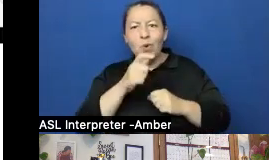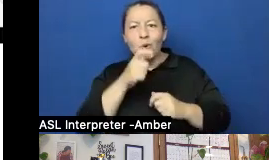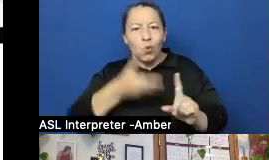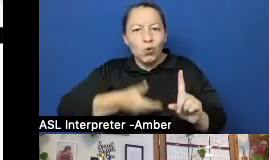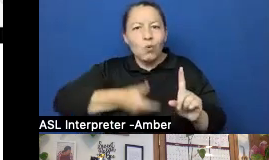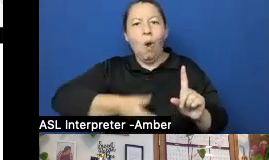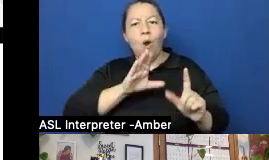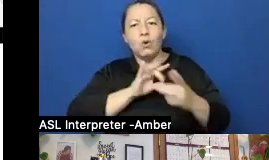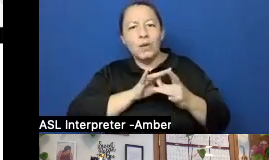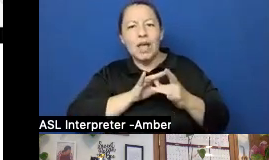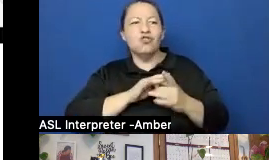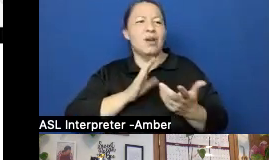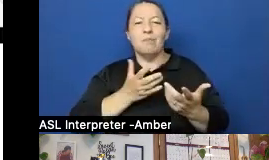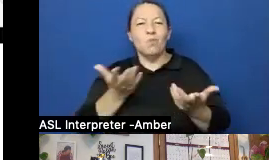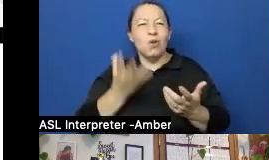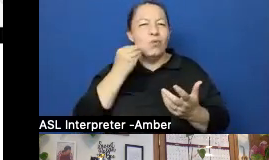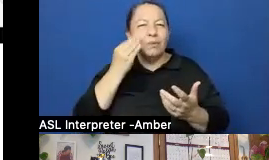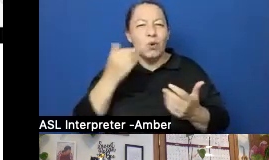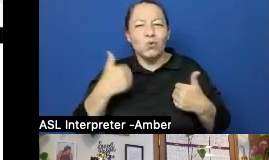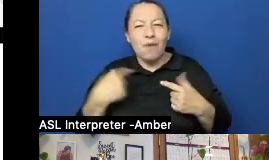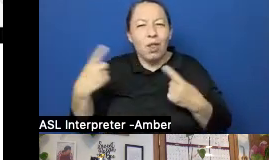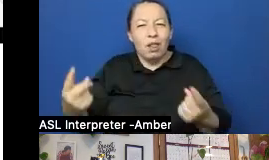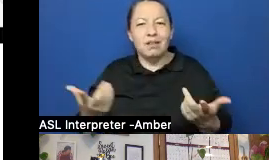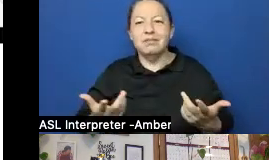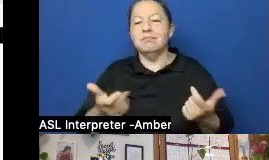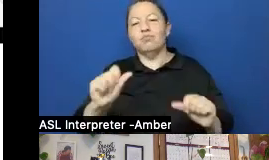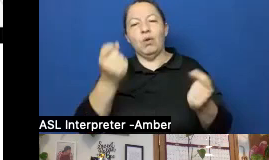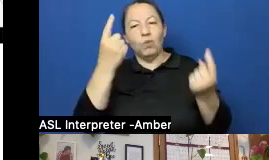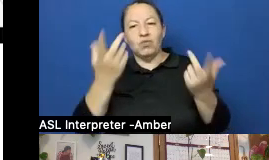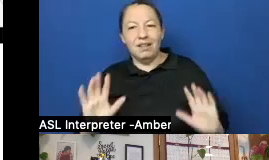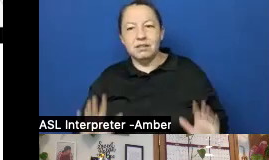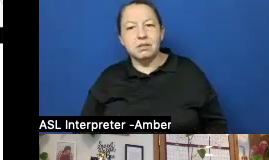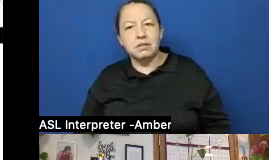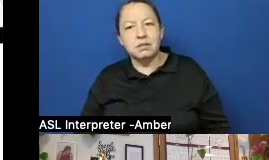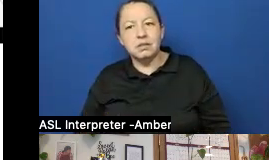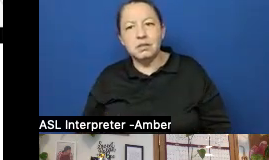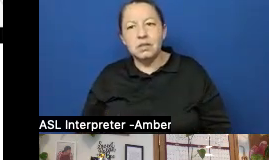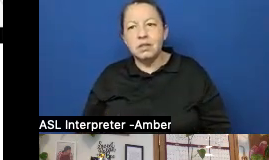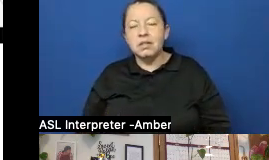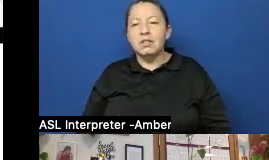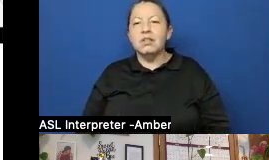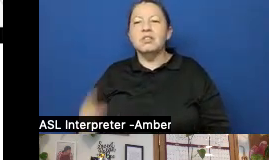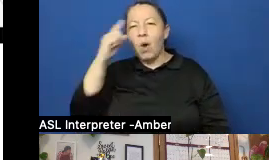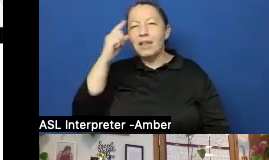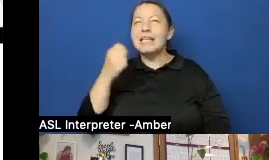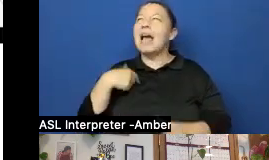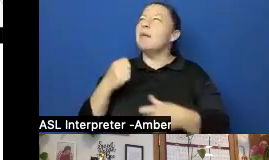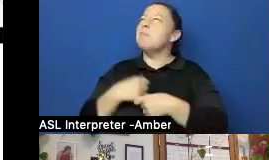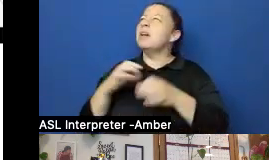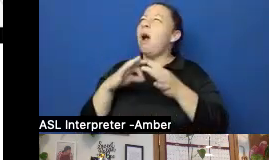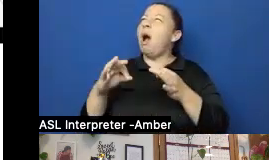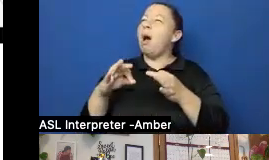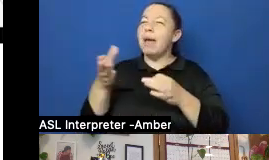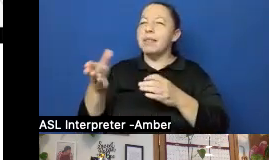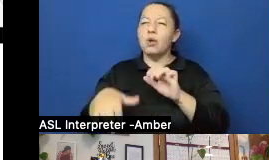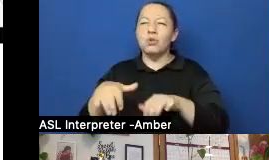your relationship or what you've experienced. And so I'm just trying to understand. And I think I made a comment in the chat